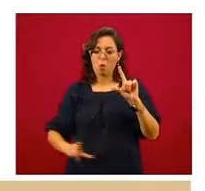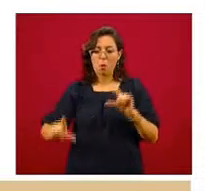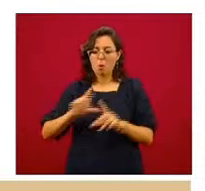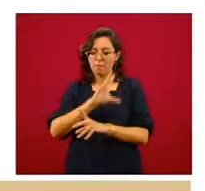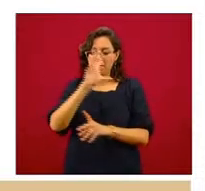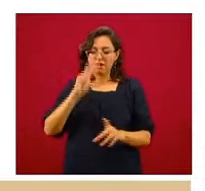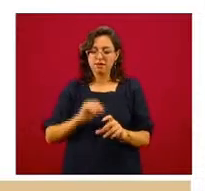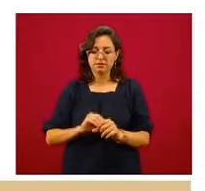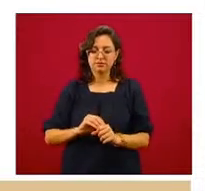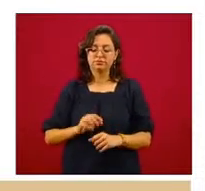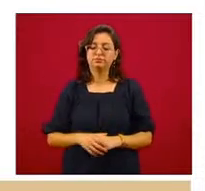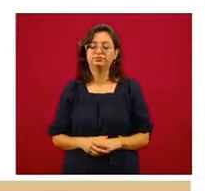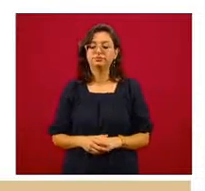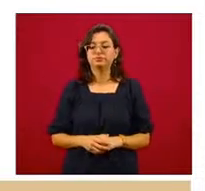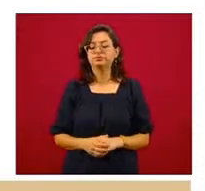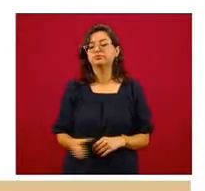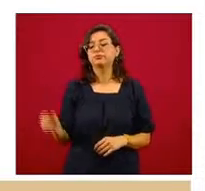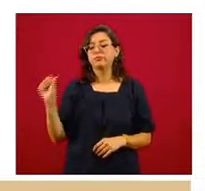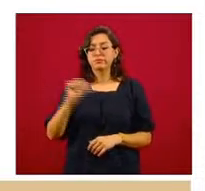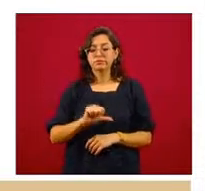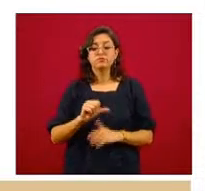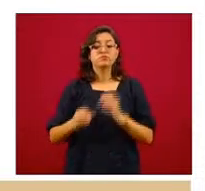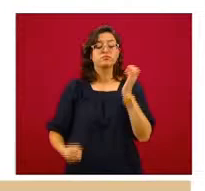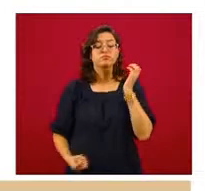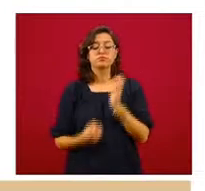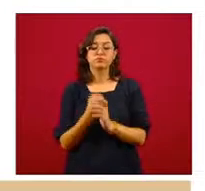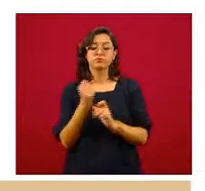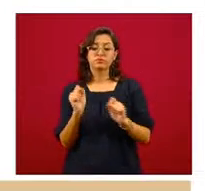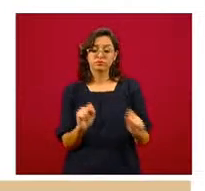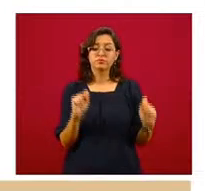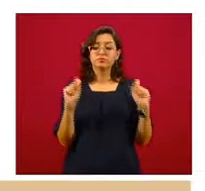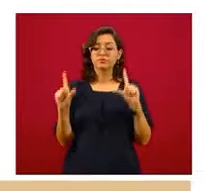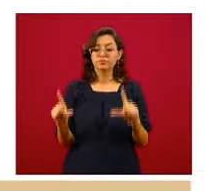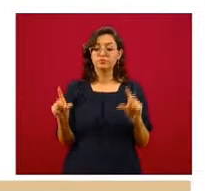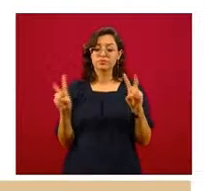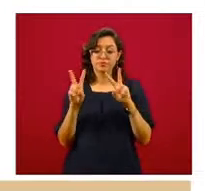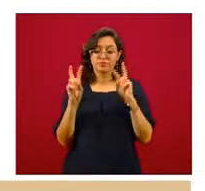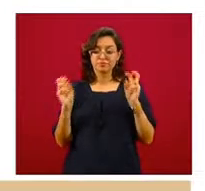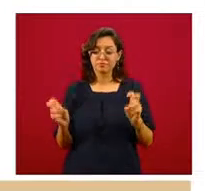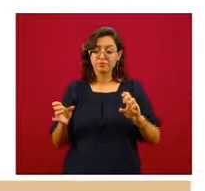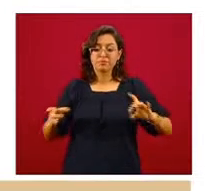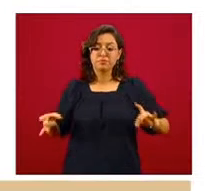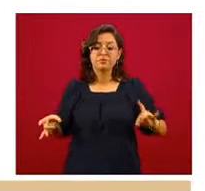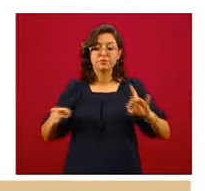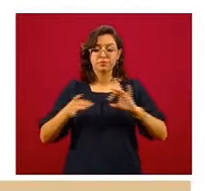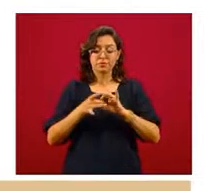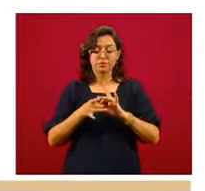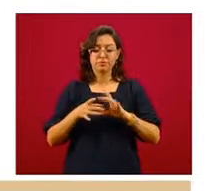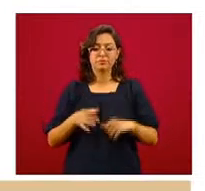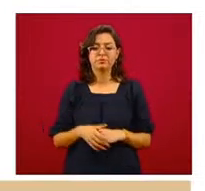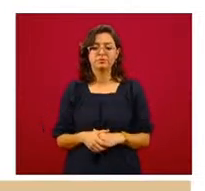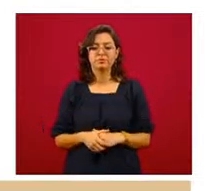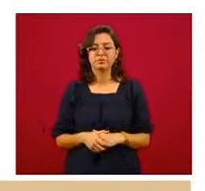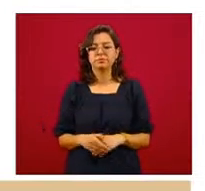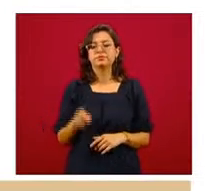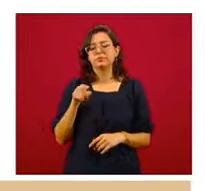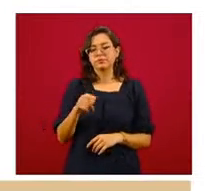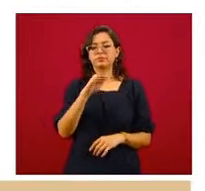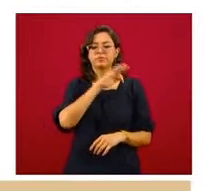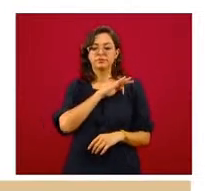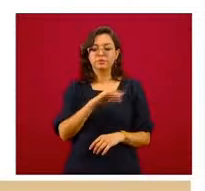talking about a specific state here. Today, we added another slide. Here it